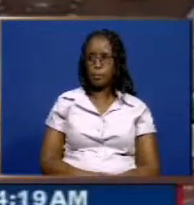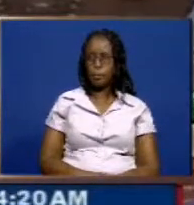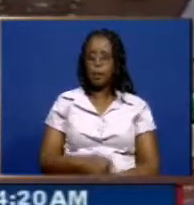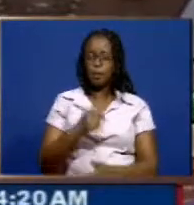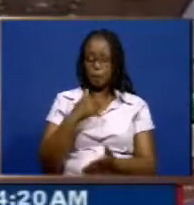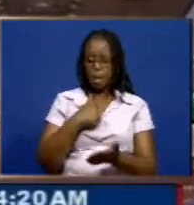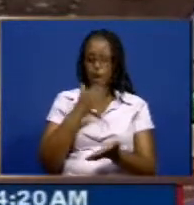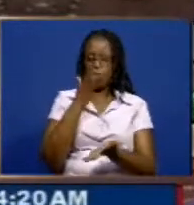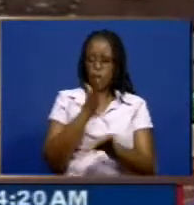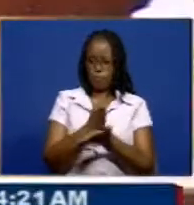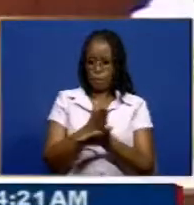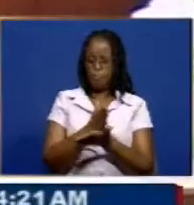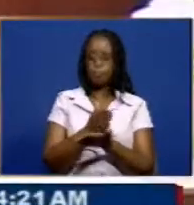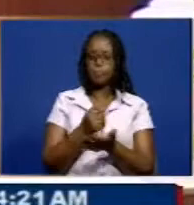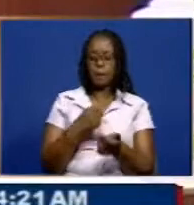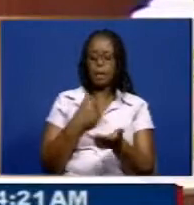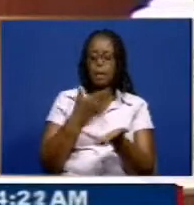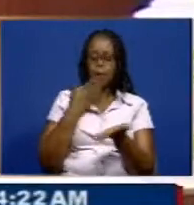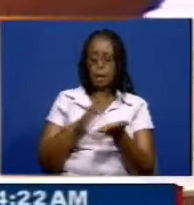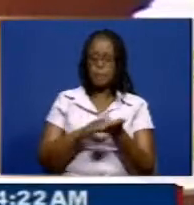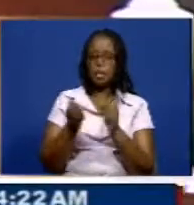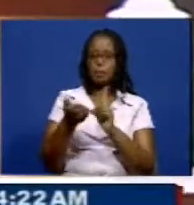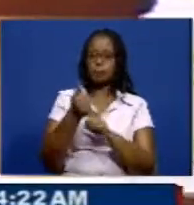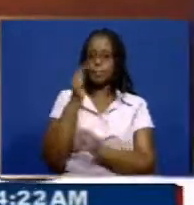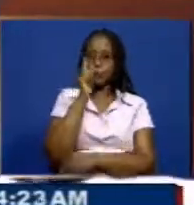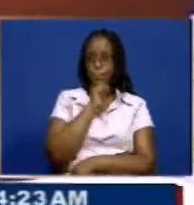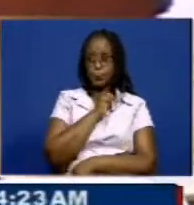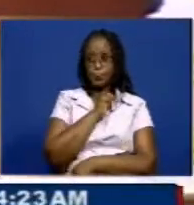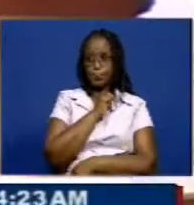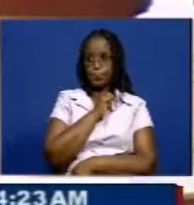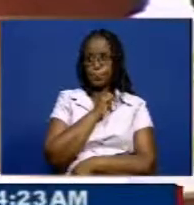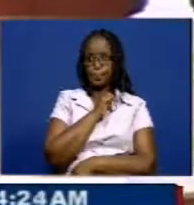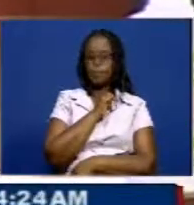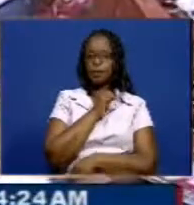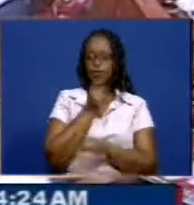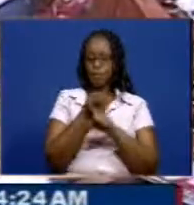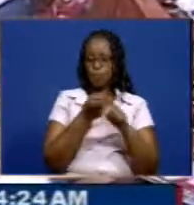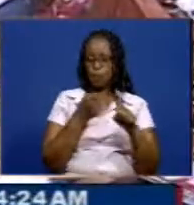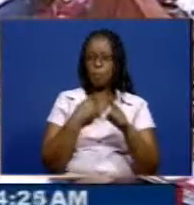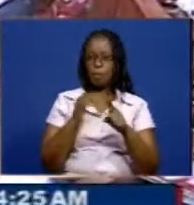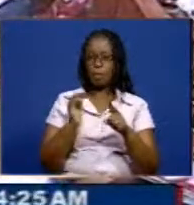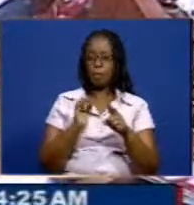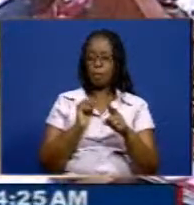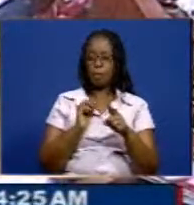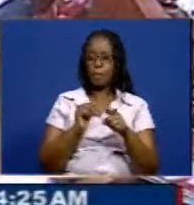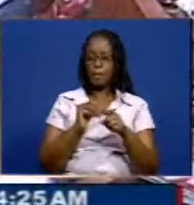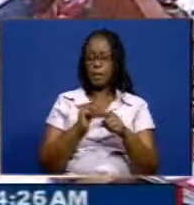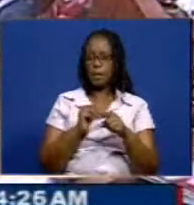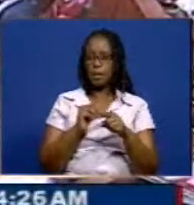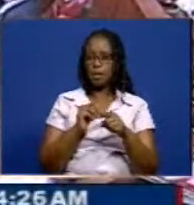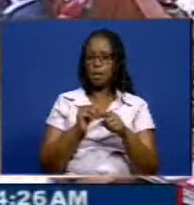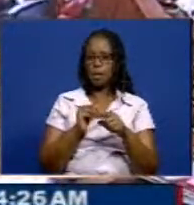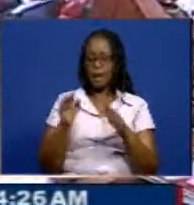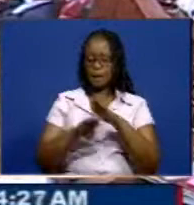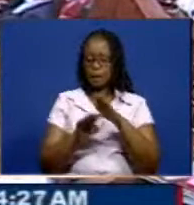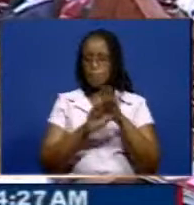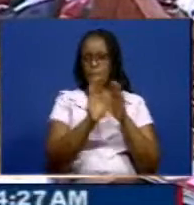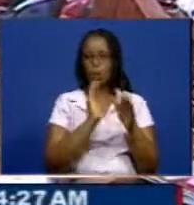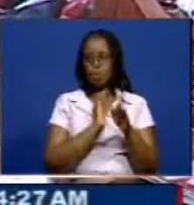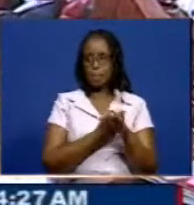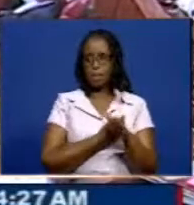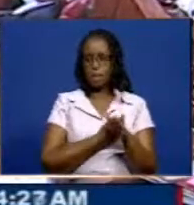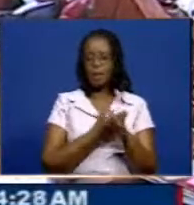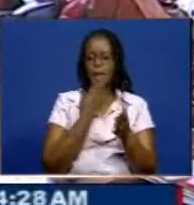have received a letter from the assistants to the committee. It is a letter dated Tuesday, the 11th of